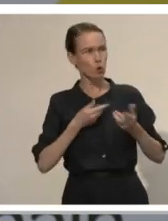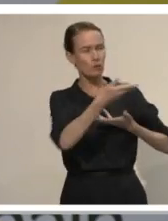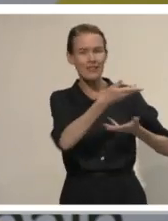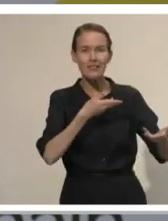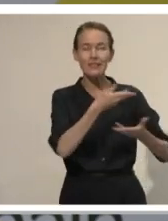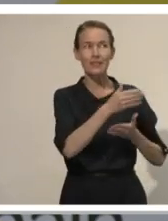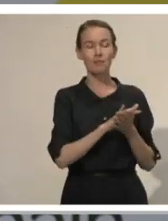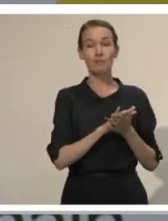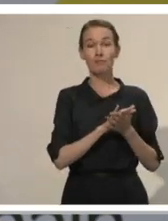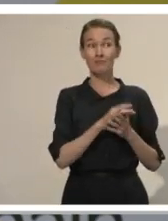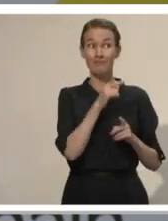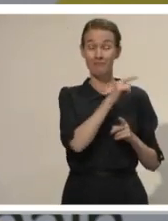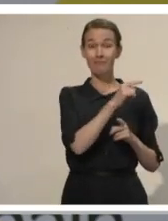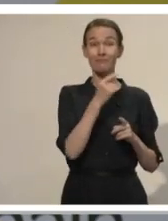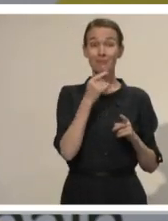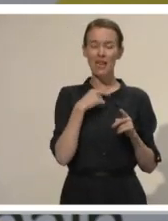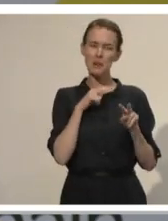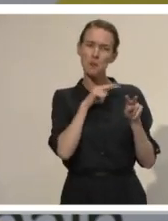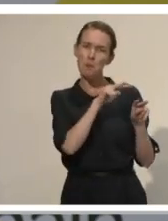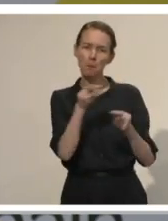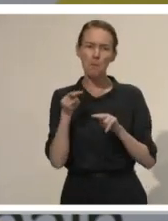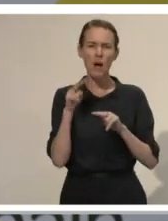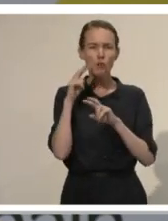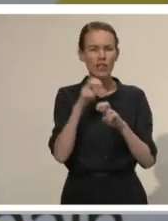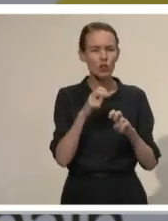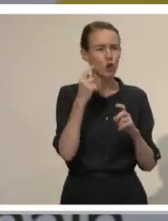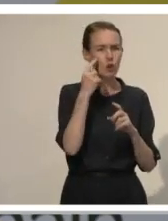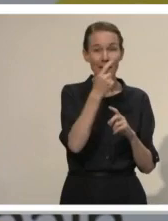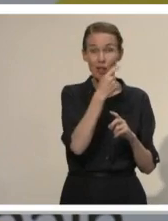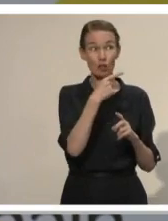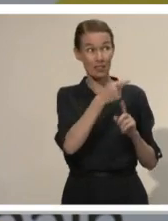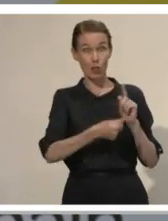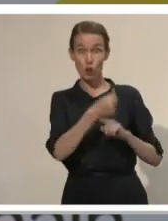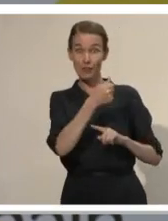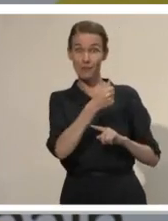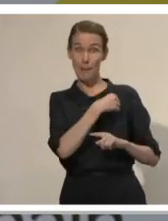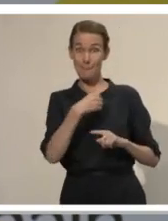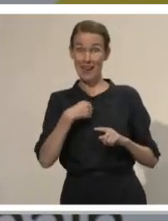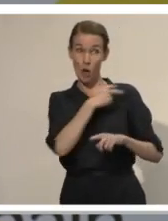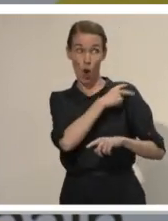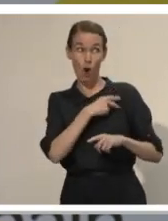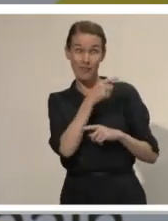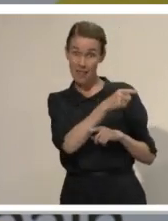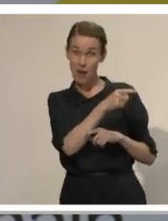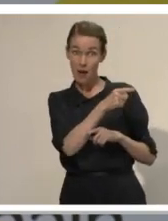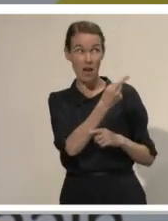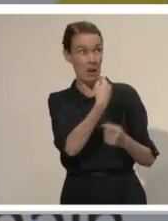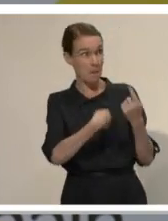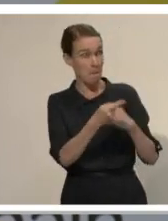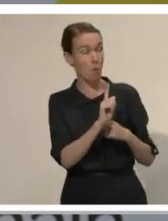the evidence, and as their chief medical officer has said, you can find